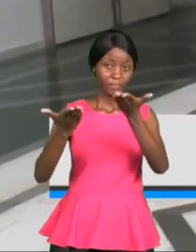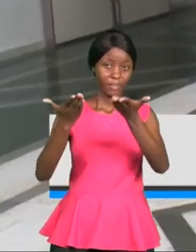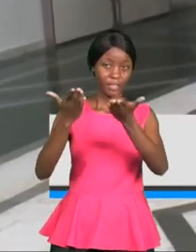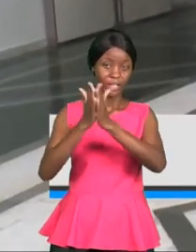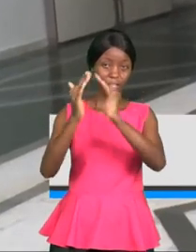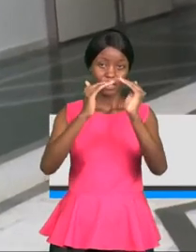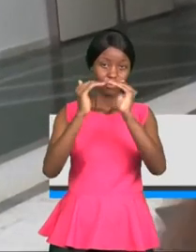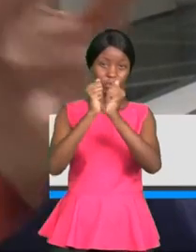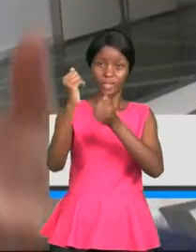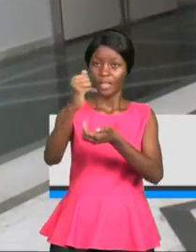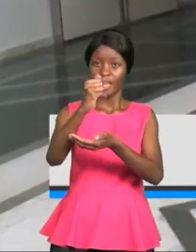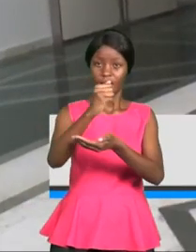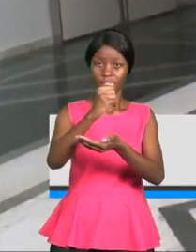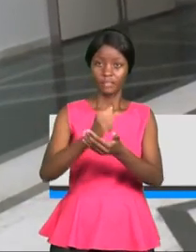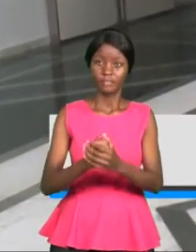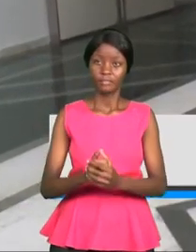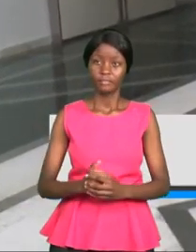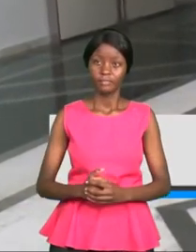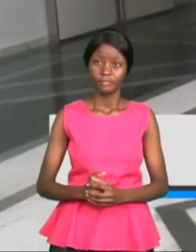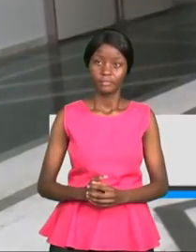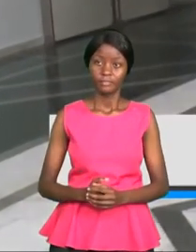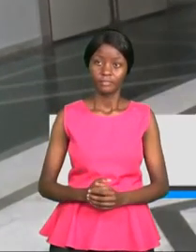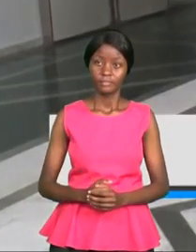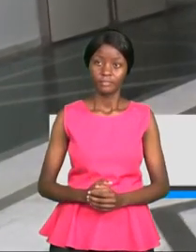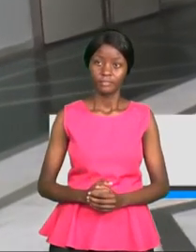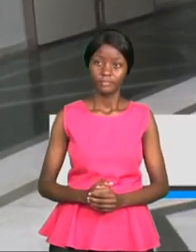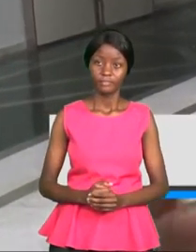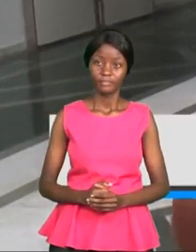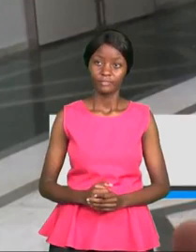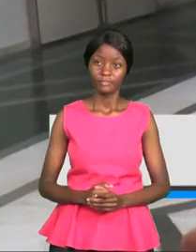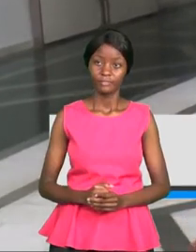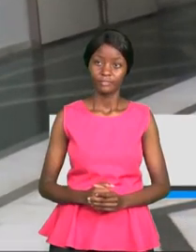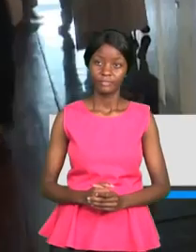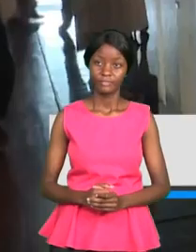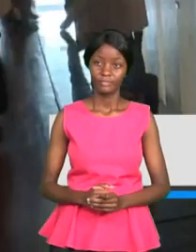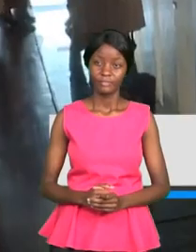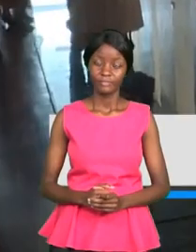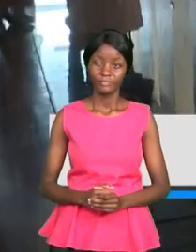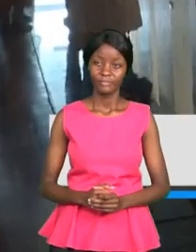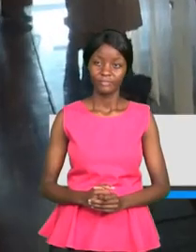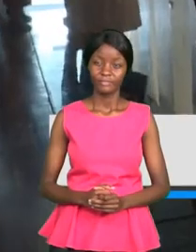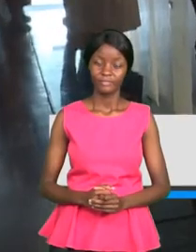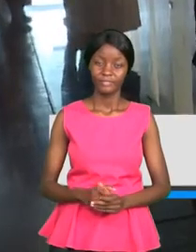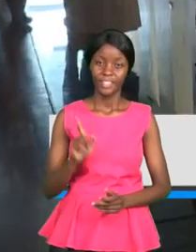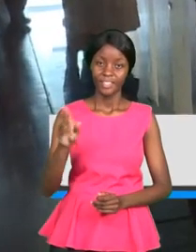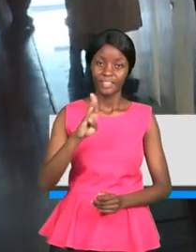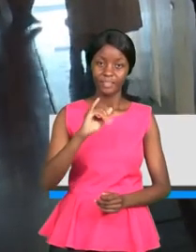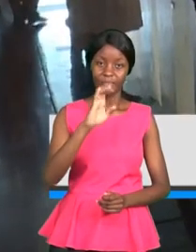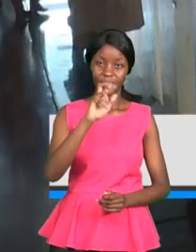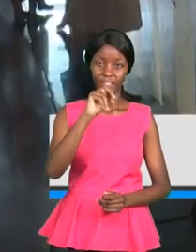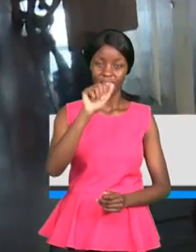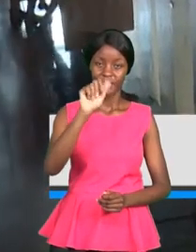art. Et on a besoin de ces expositions. On a besoin de montrer aux gens. The Biennale's curator,